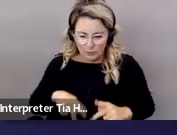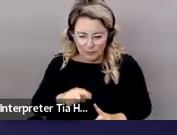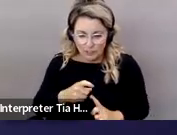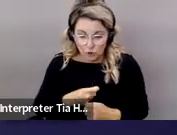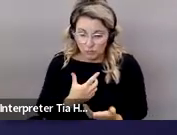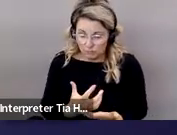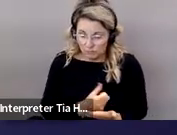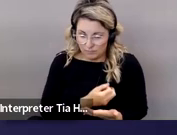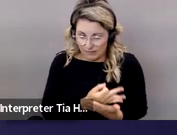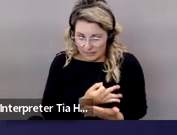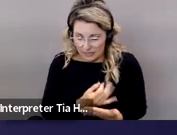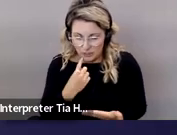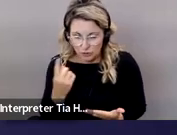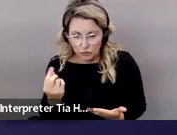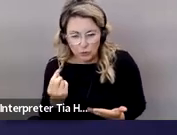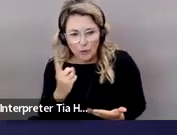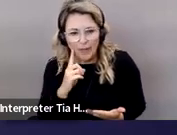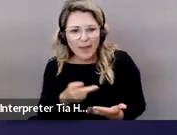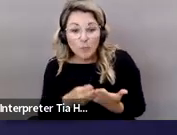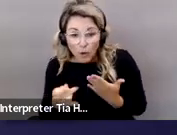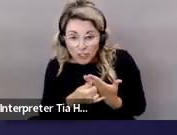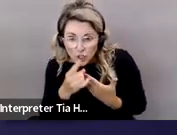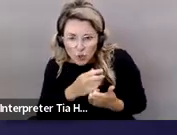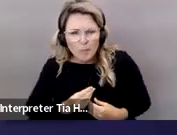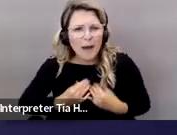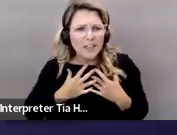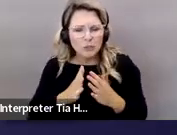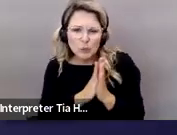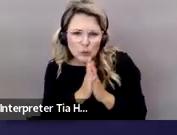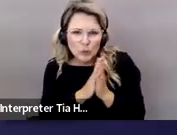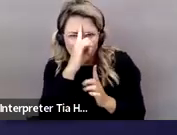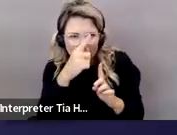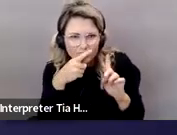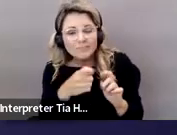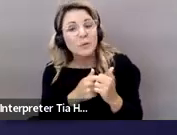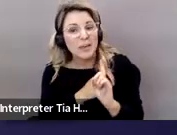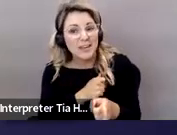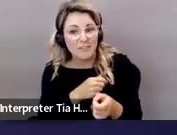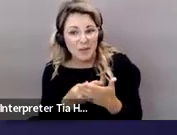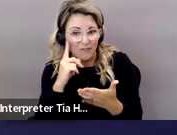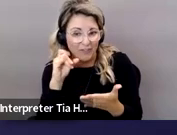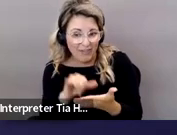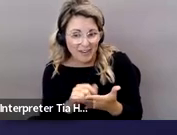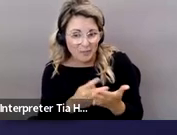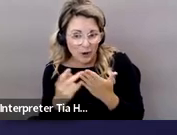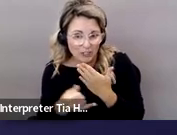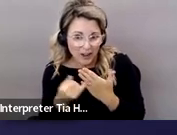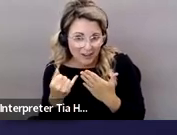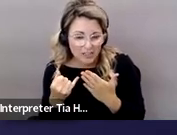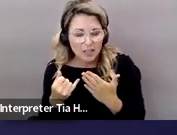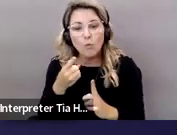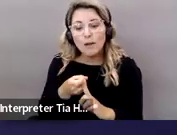to do a project they're passionate about. And I've done a couple. One was the self-advocacy